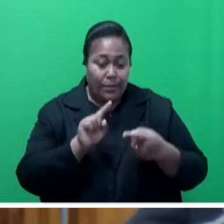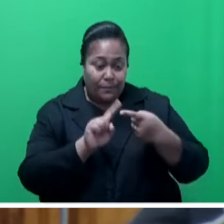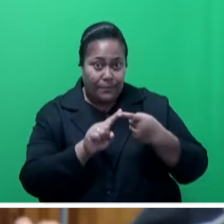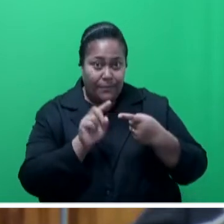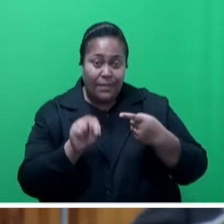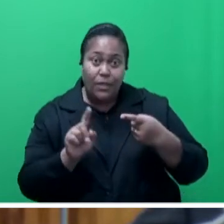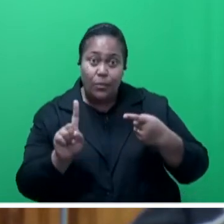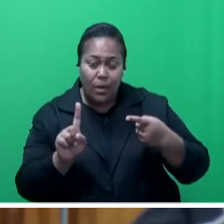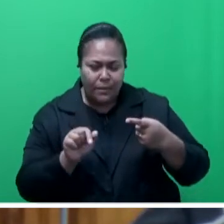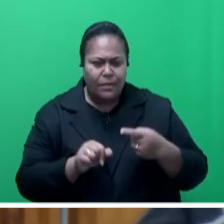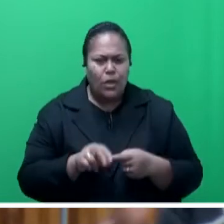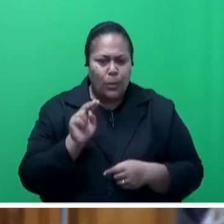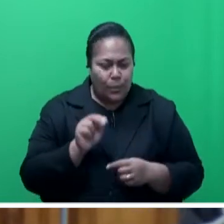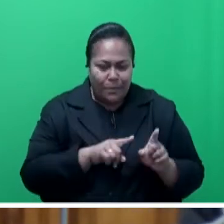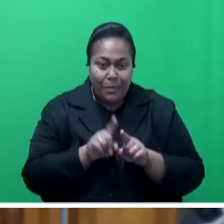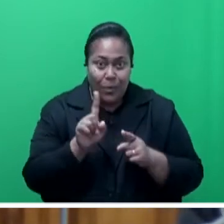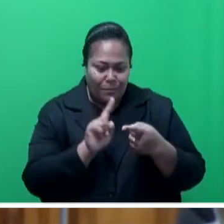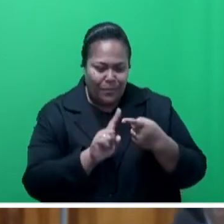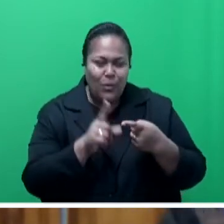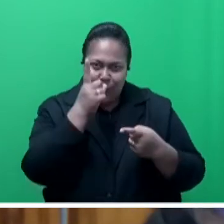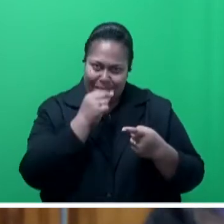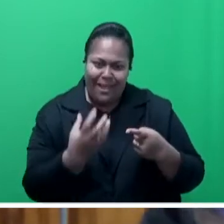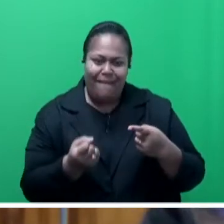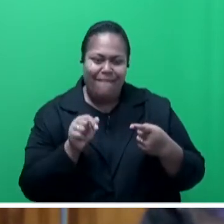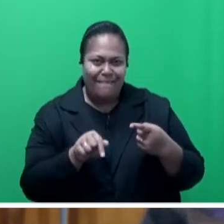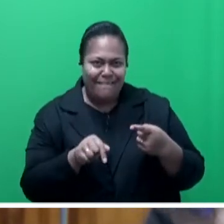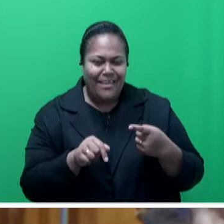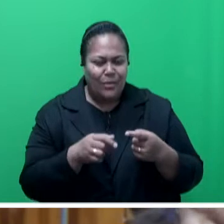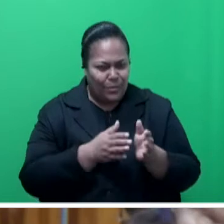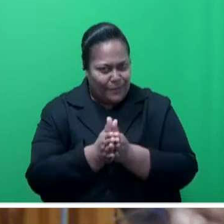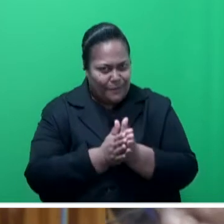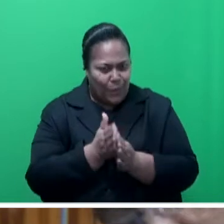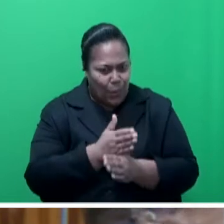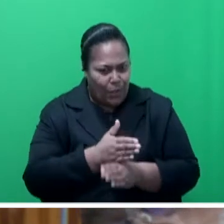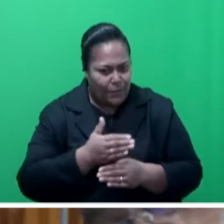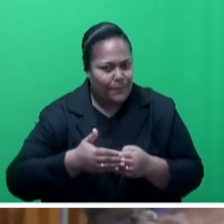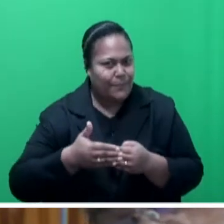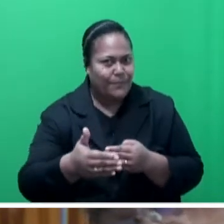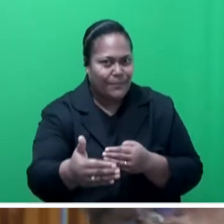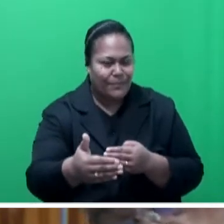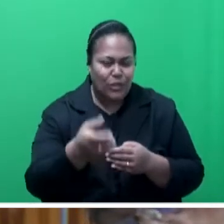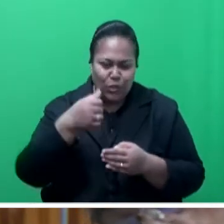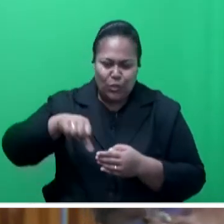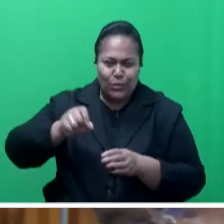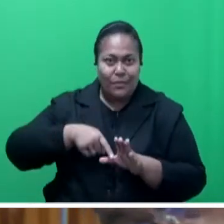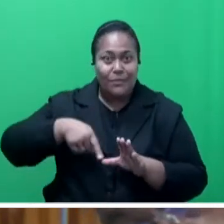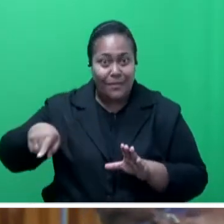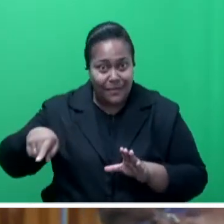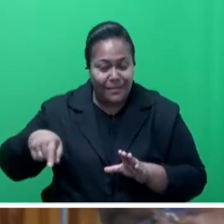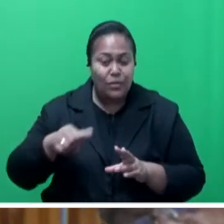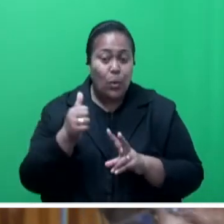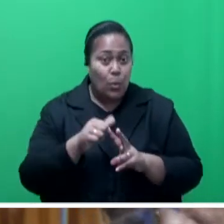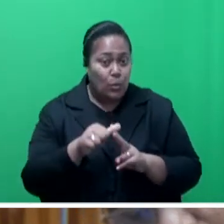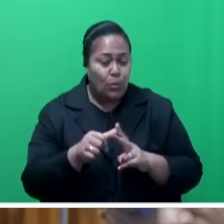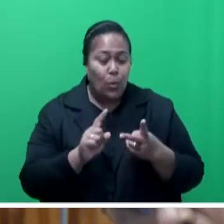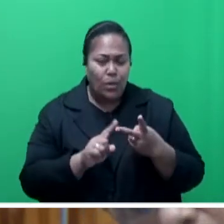means that we're able to have this that we can actually look towards and go and utilize outside, but we can also ask them for